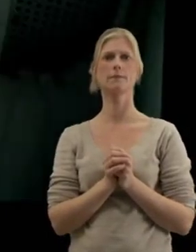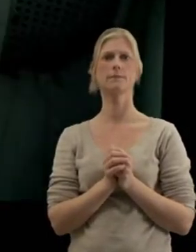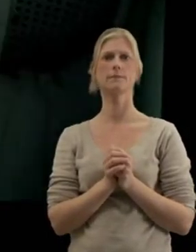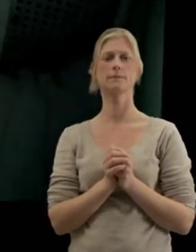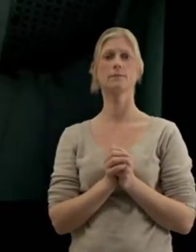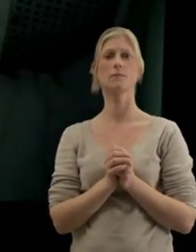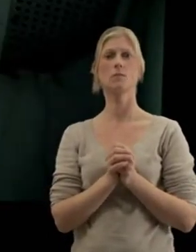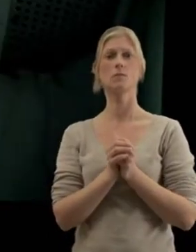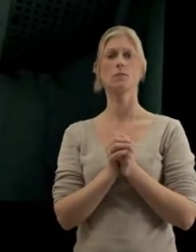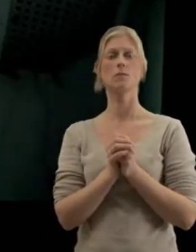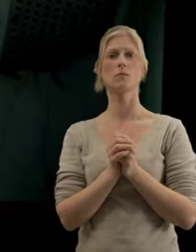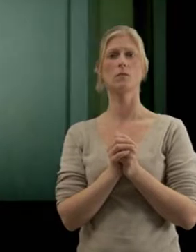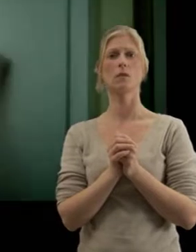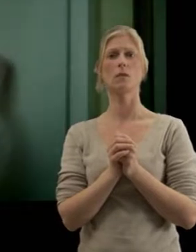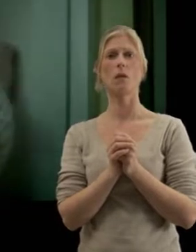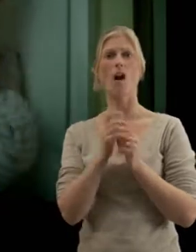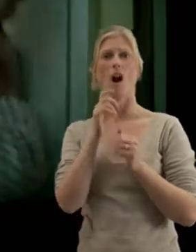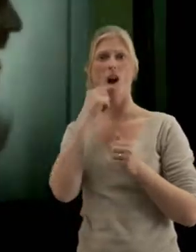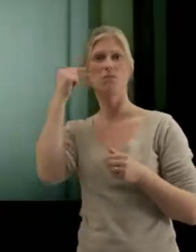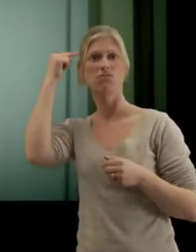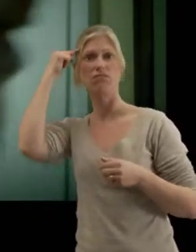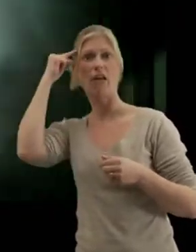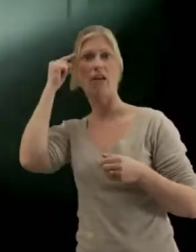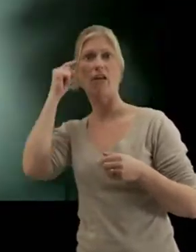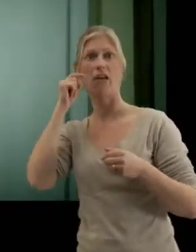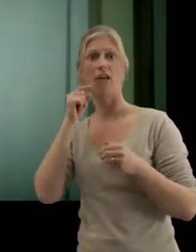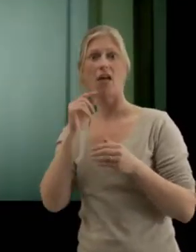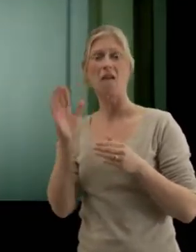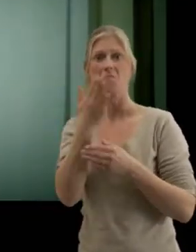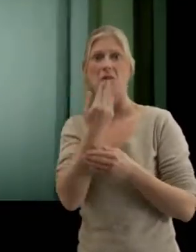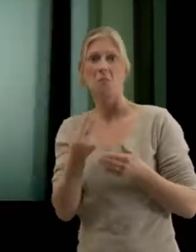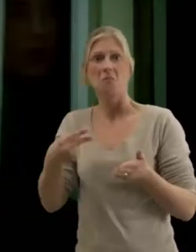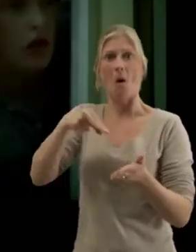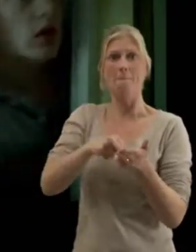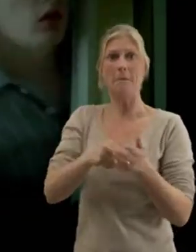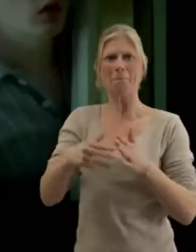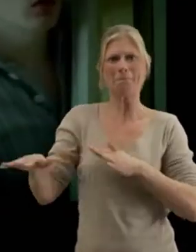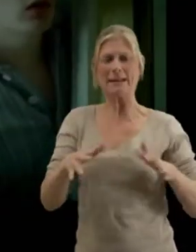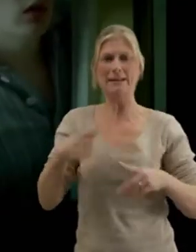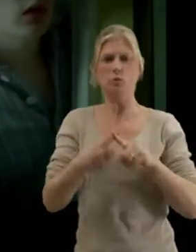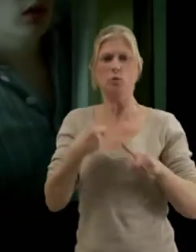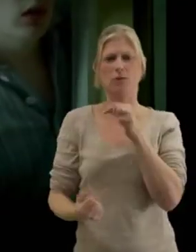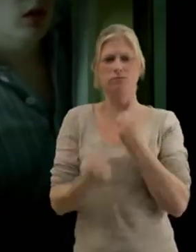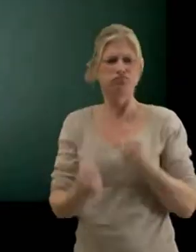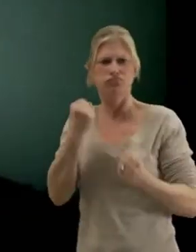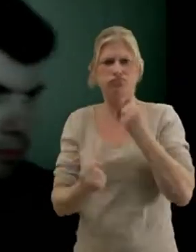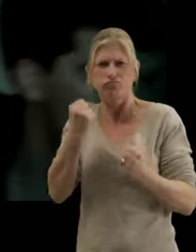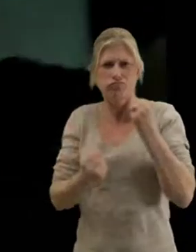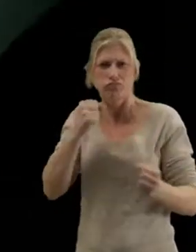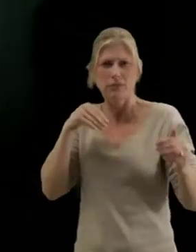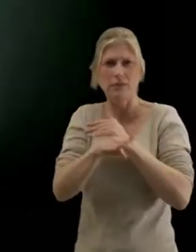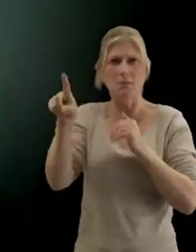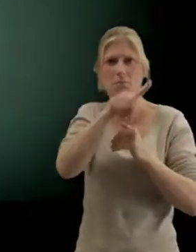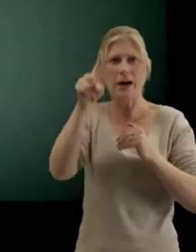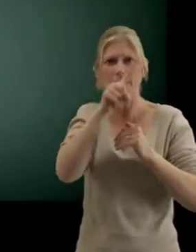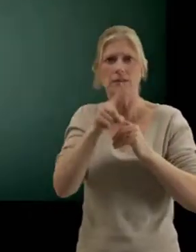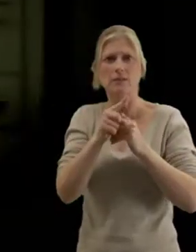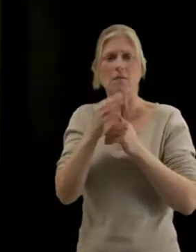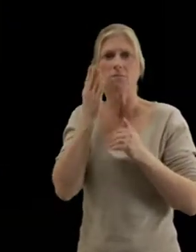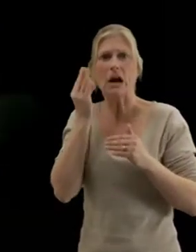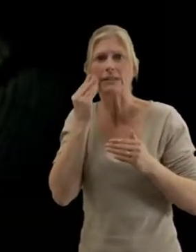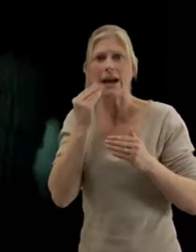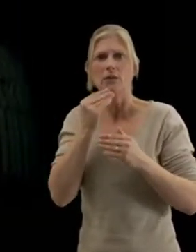So I imagine that it had been all hands on deck and panic stations to get into the mill, find out what the extent of